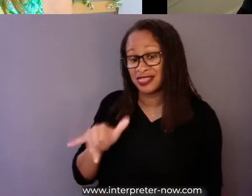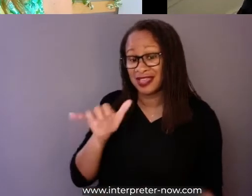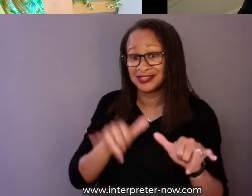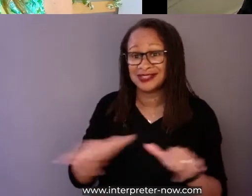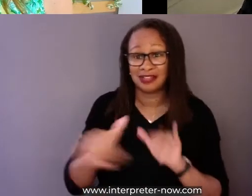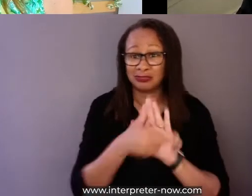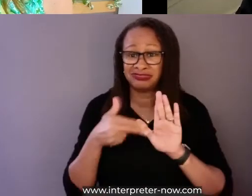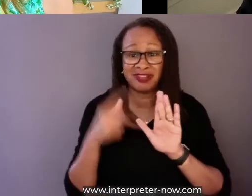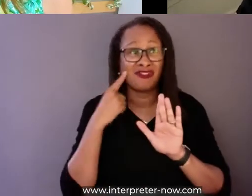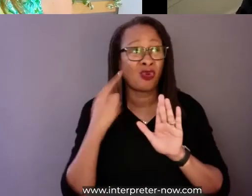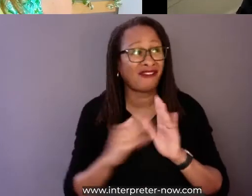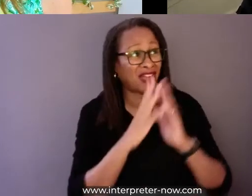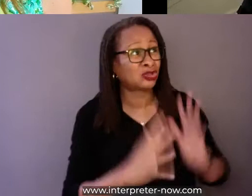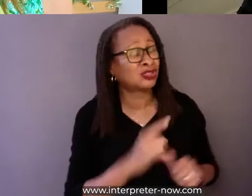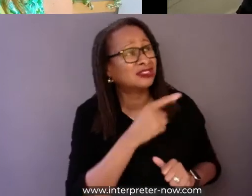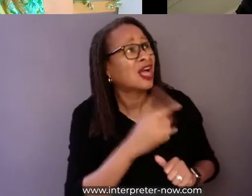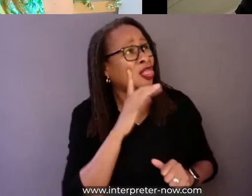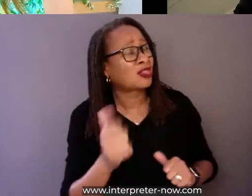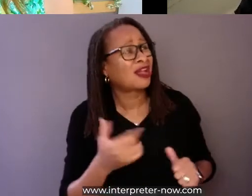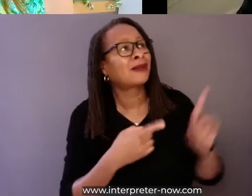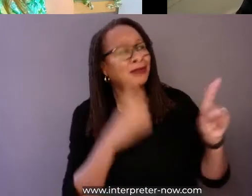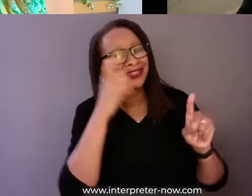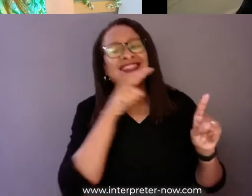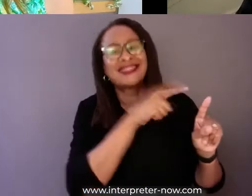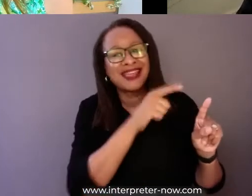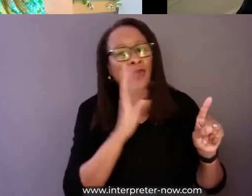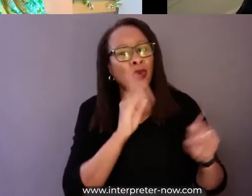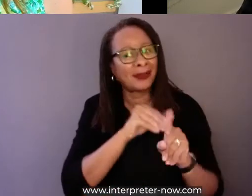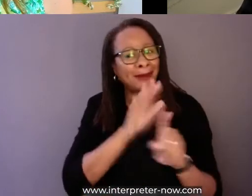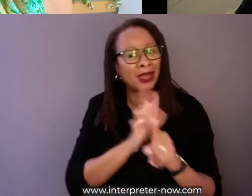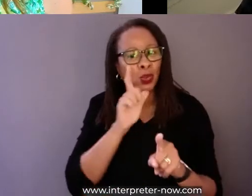for a founder? Mm-hmm. Because then they will impact who gets